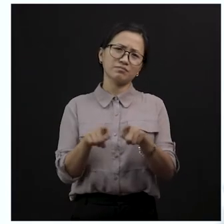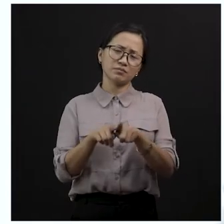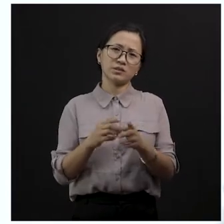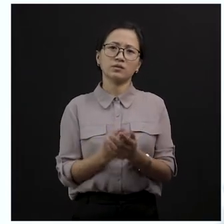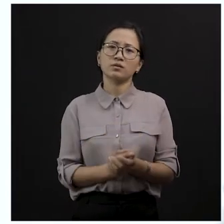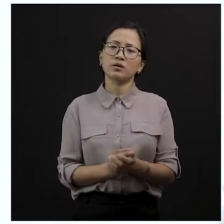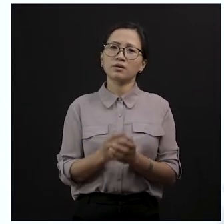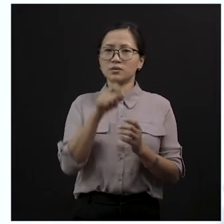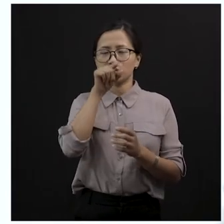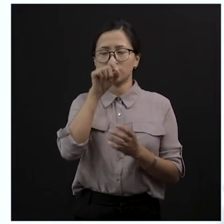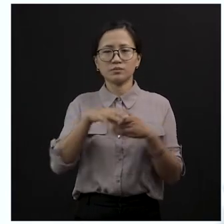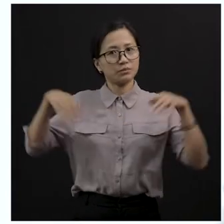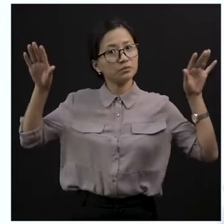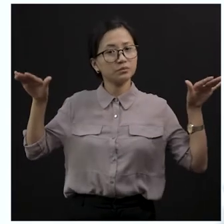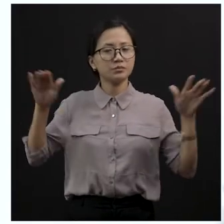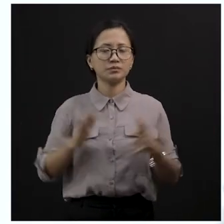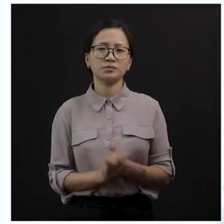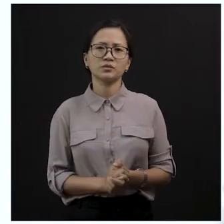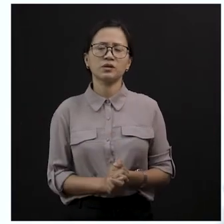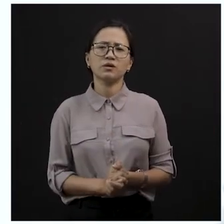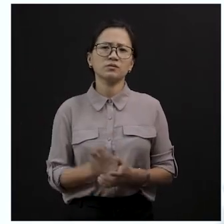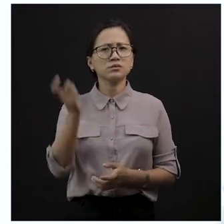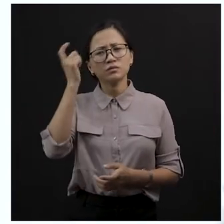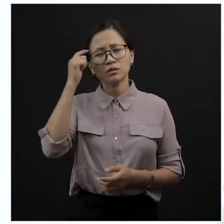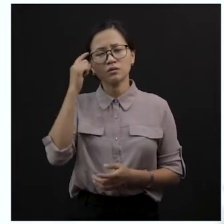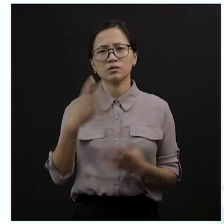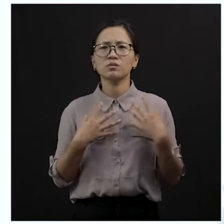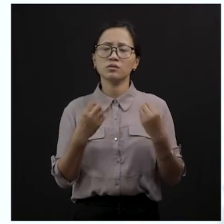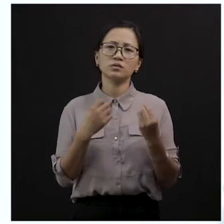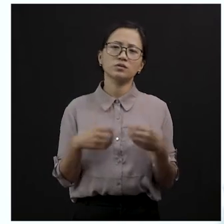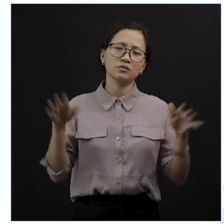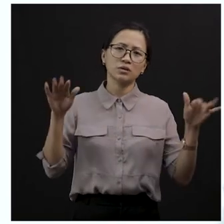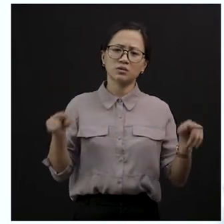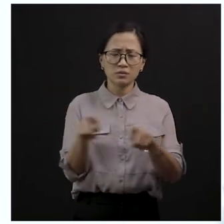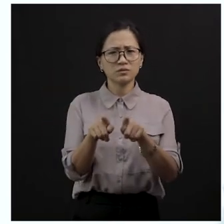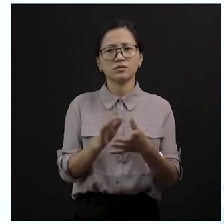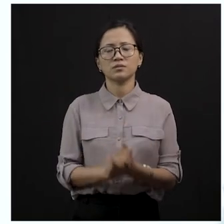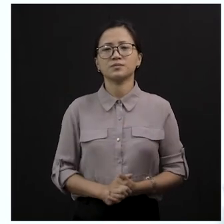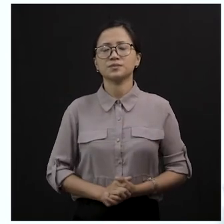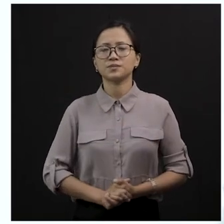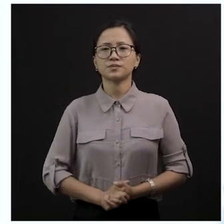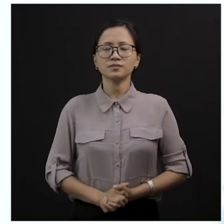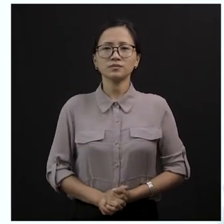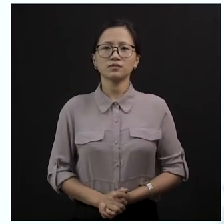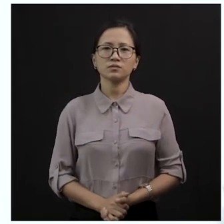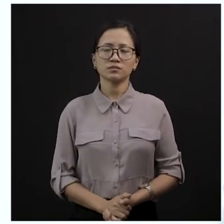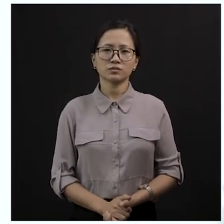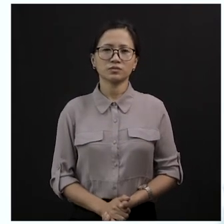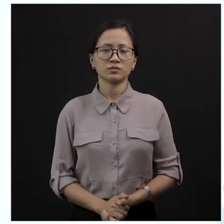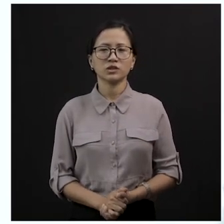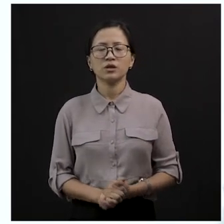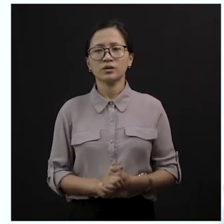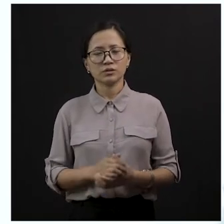People started looking at the birds and then they started thinking, I want to fly as well. So people started, they decided that no,